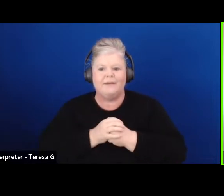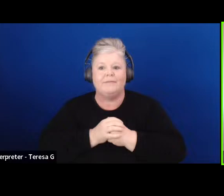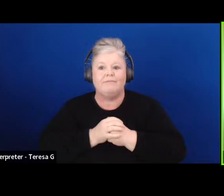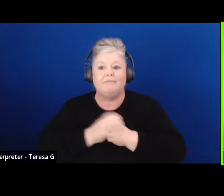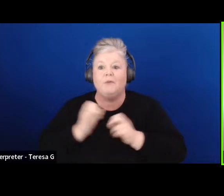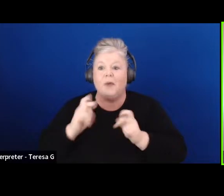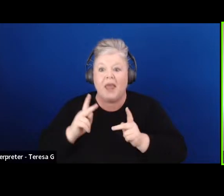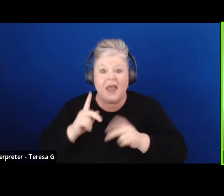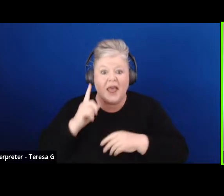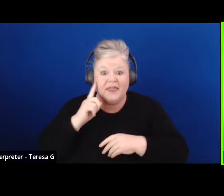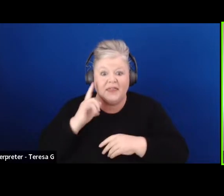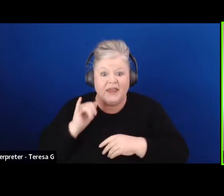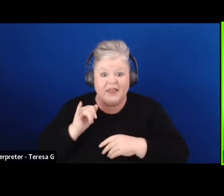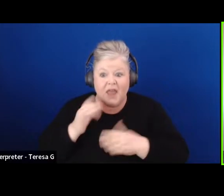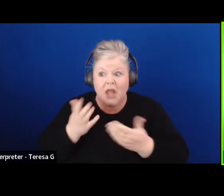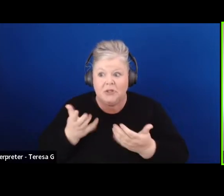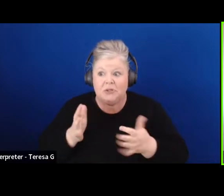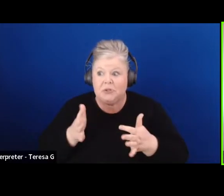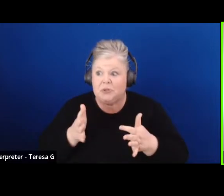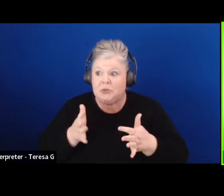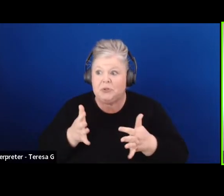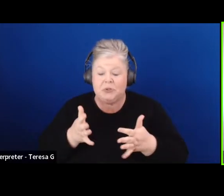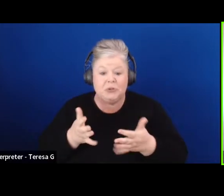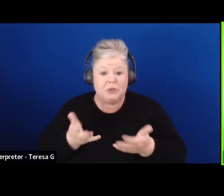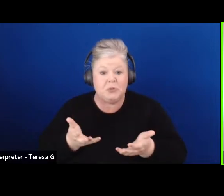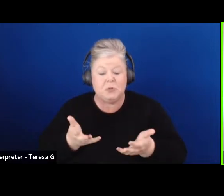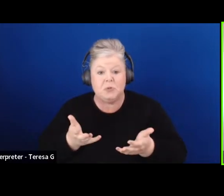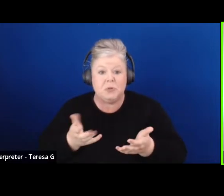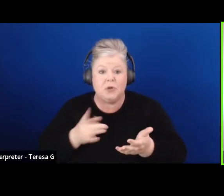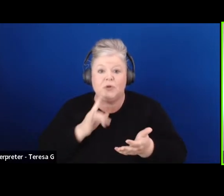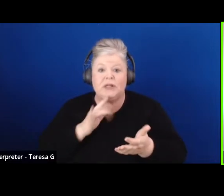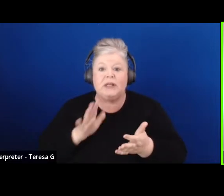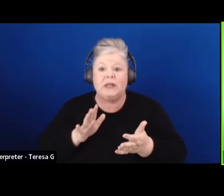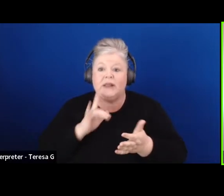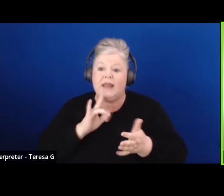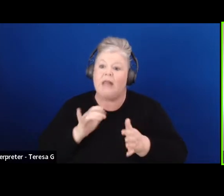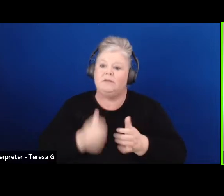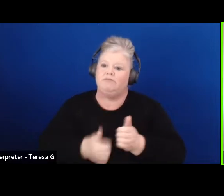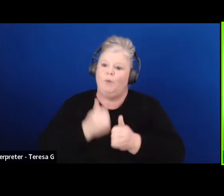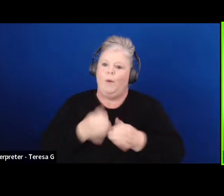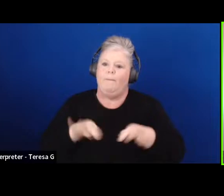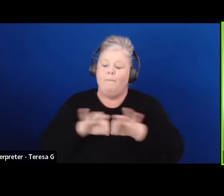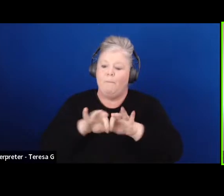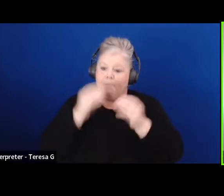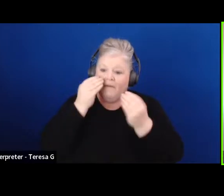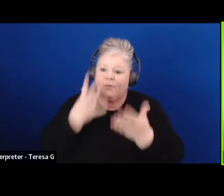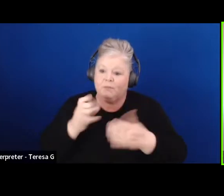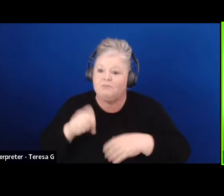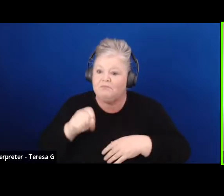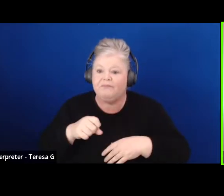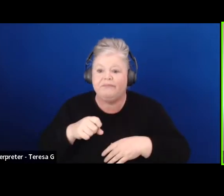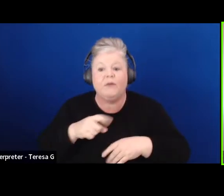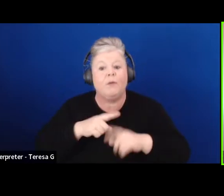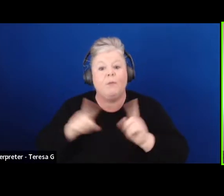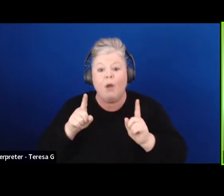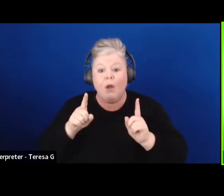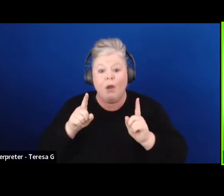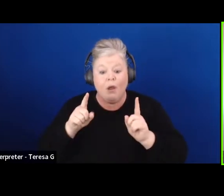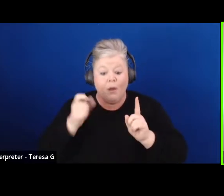I think that's about, as much as the important information. We continue